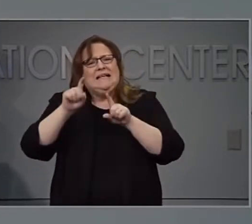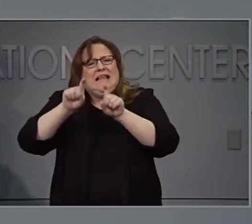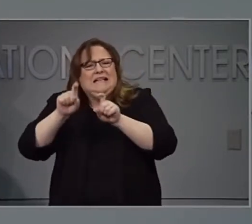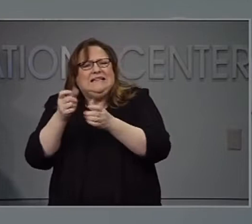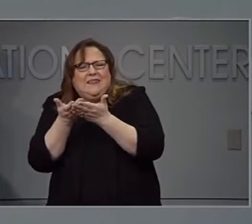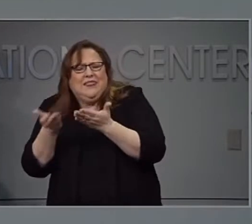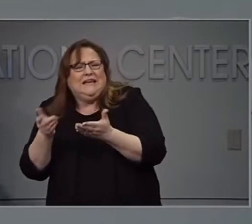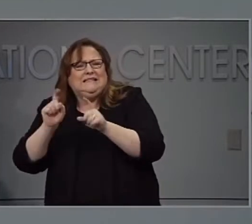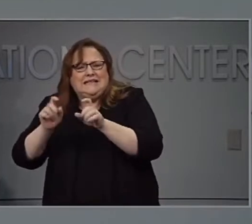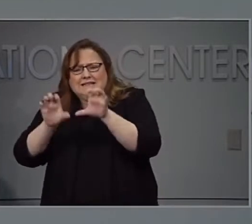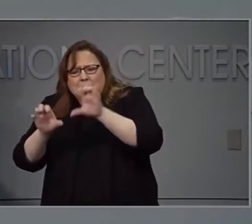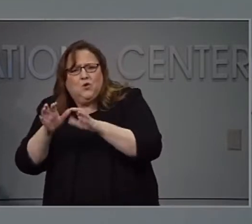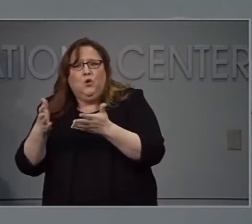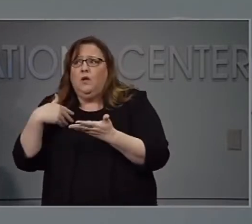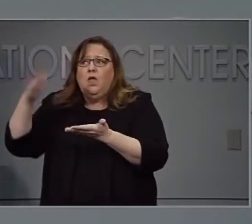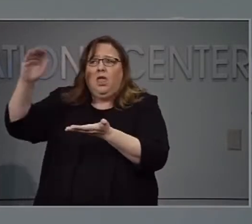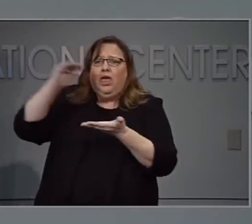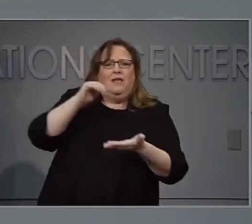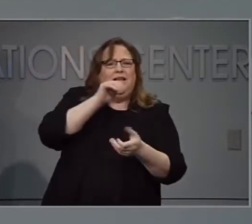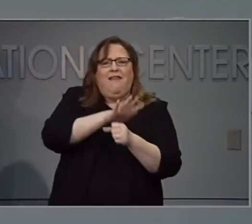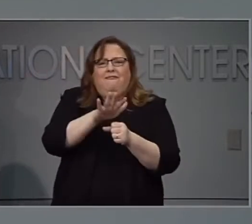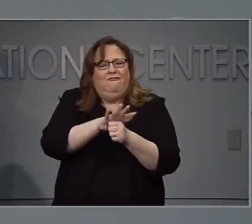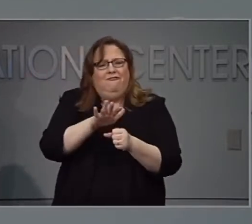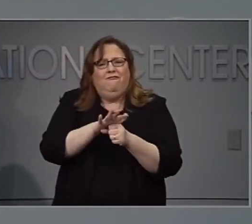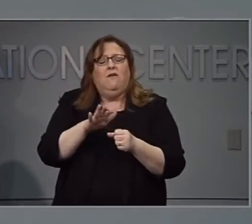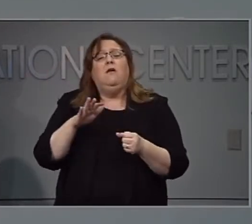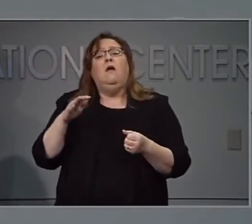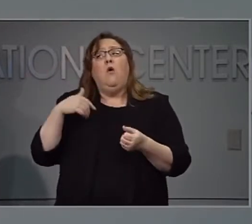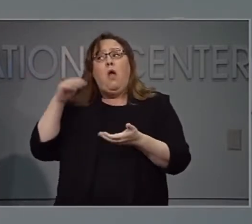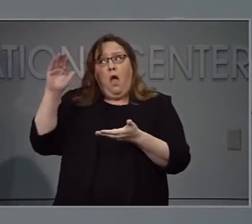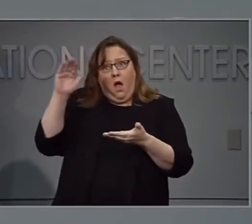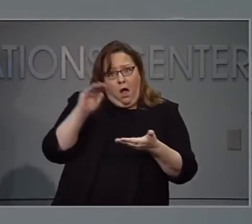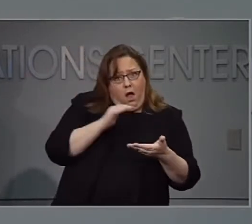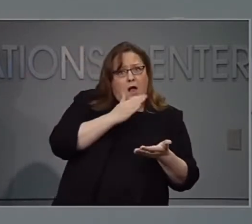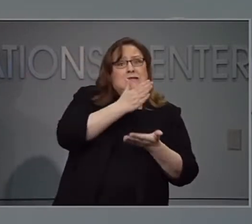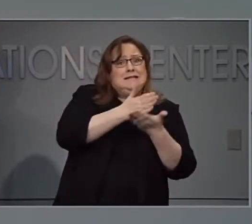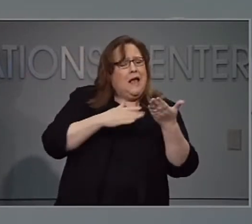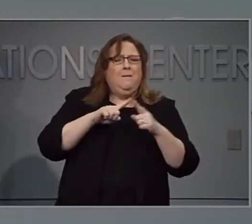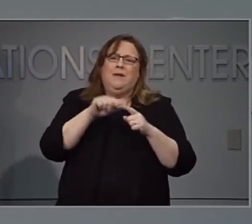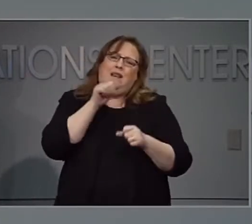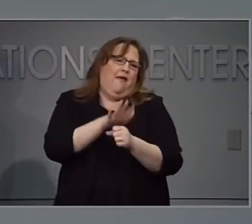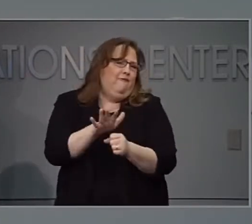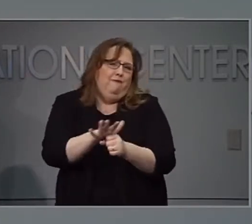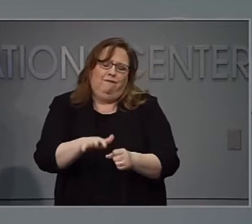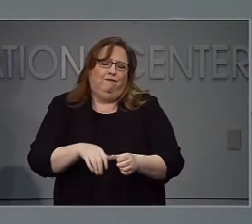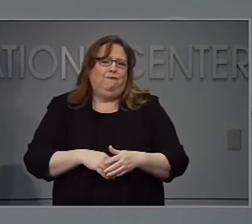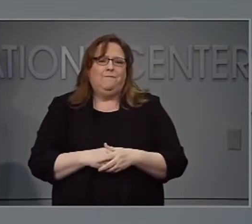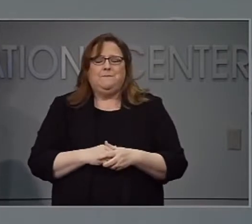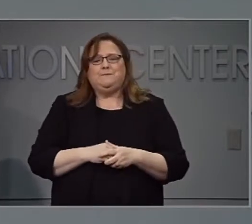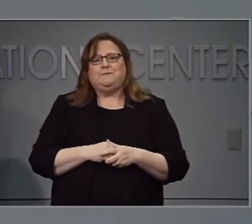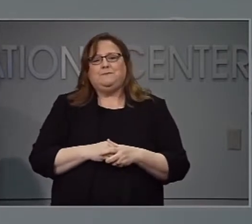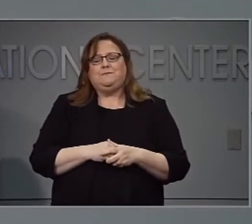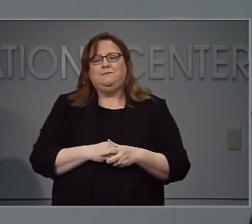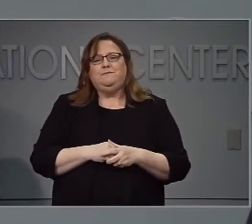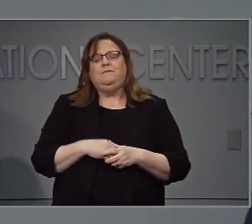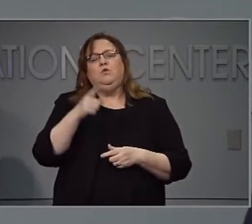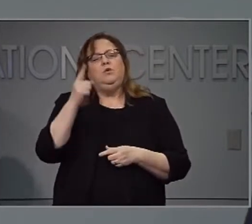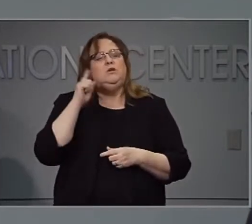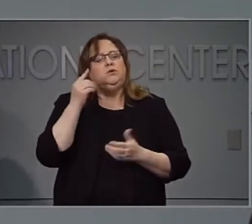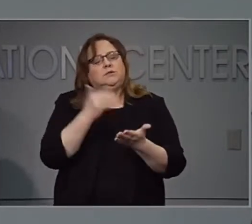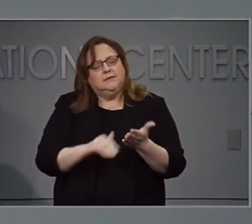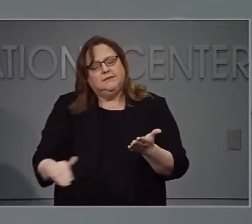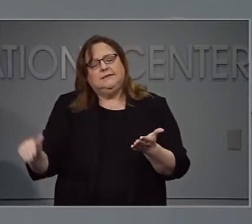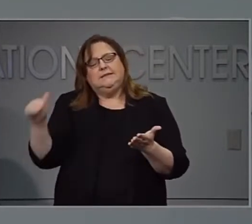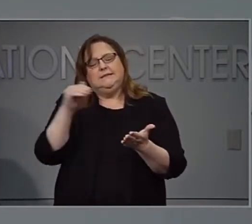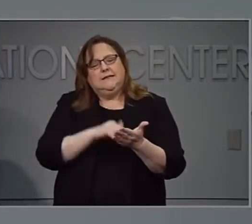somewhat, but we are not out of the woods. As you continue to hear, having enough personal protective equipment for our